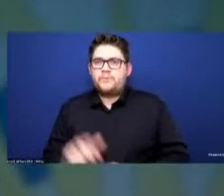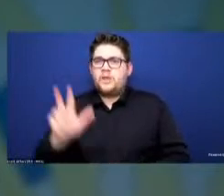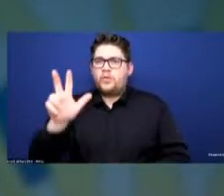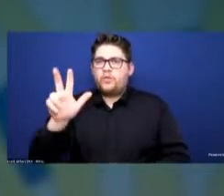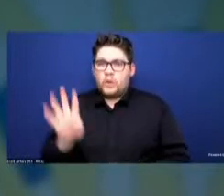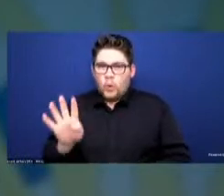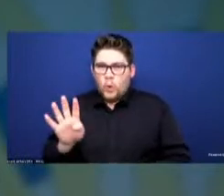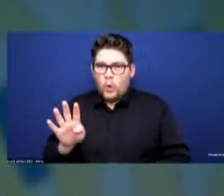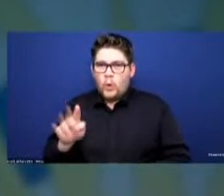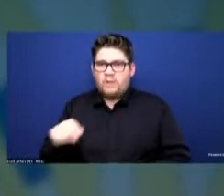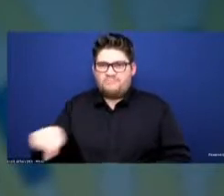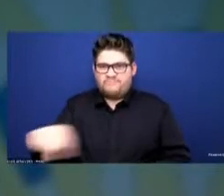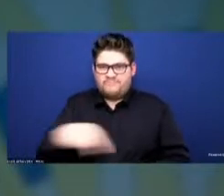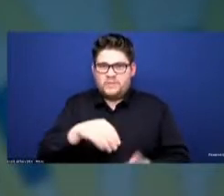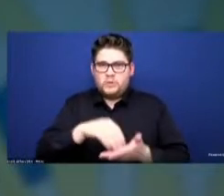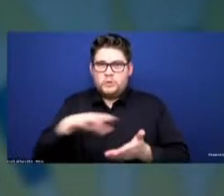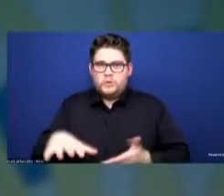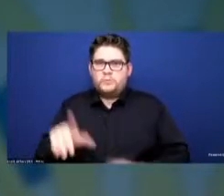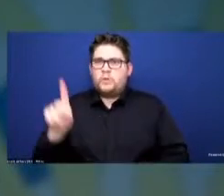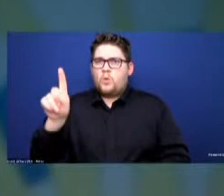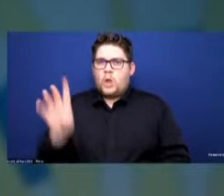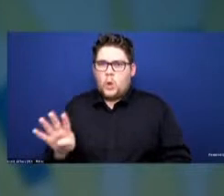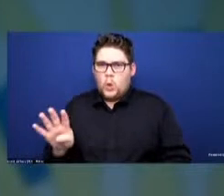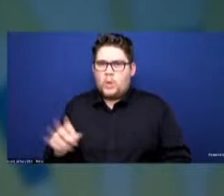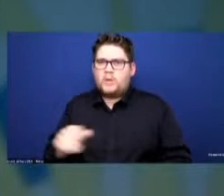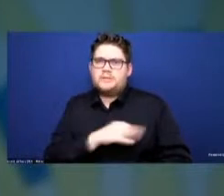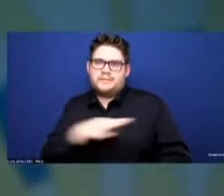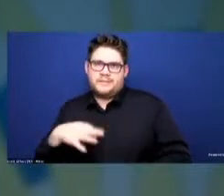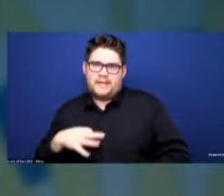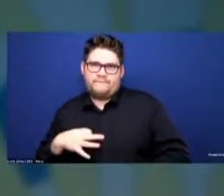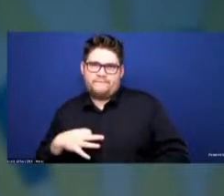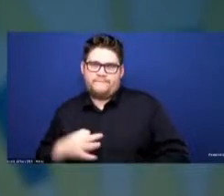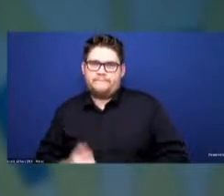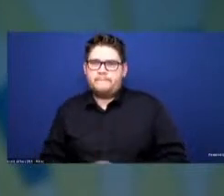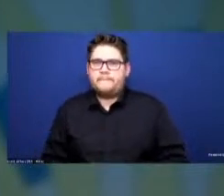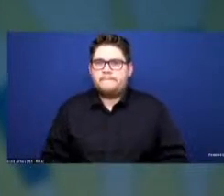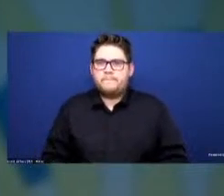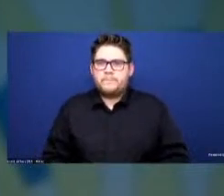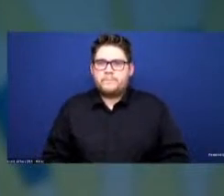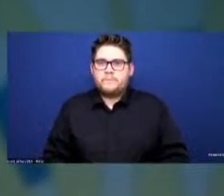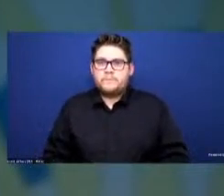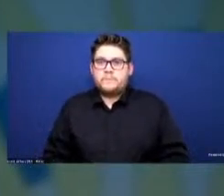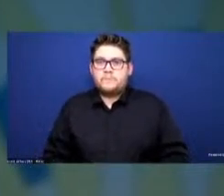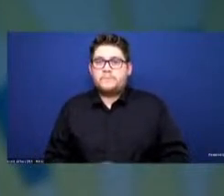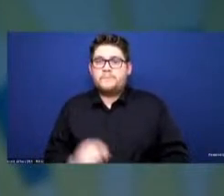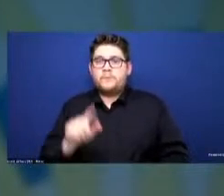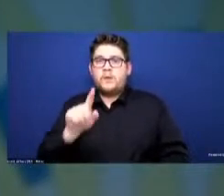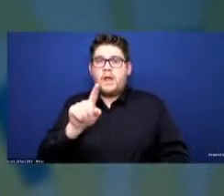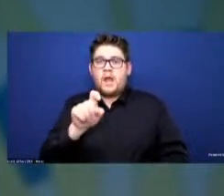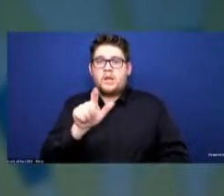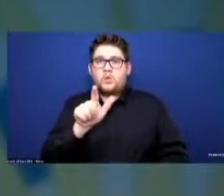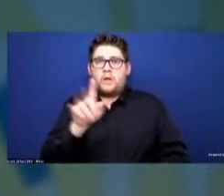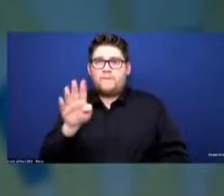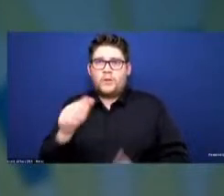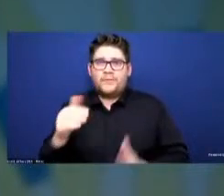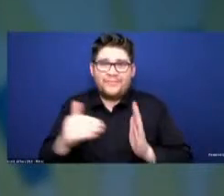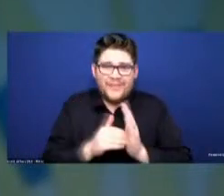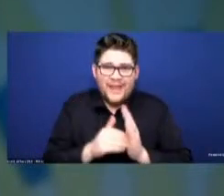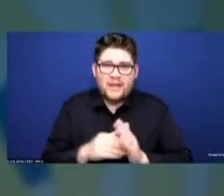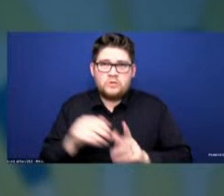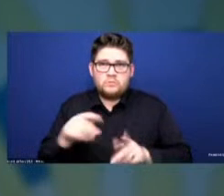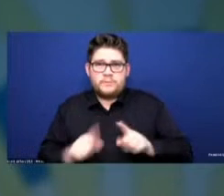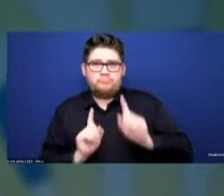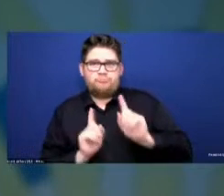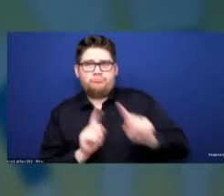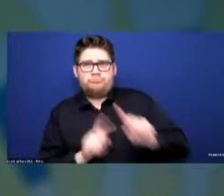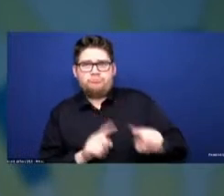than 1% of the 124,000 students and staff who were in schools were cases of COVID